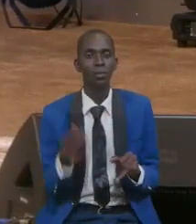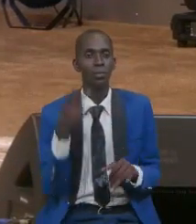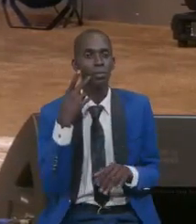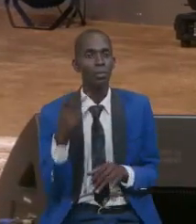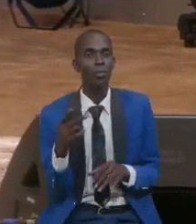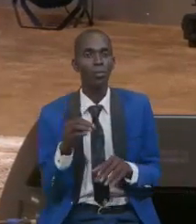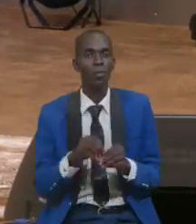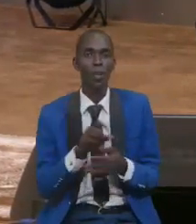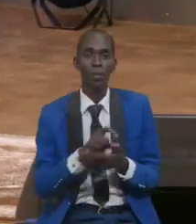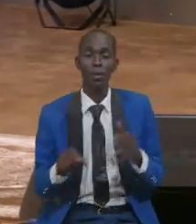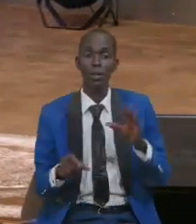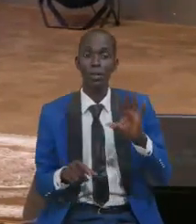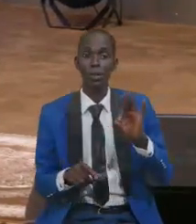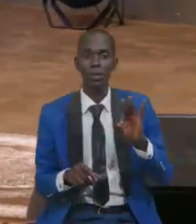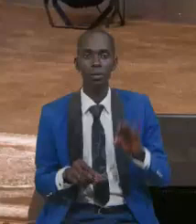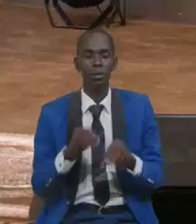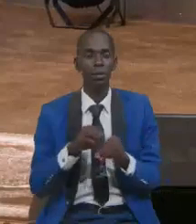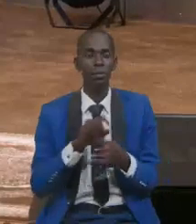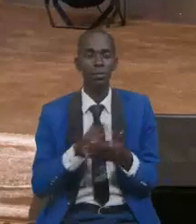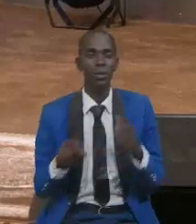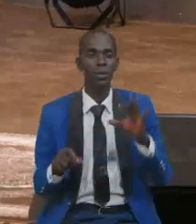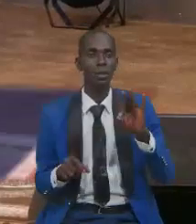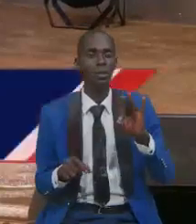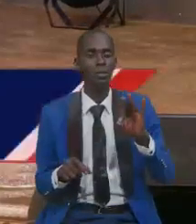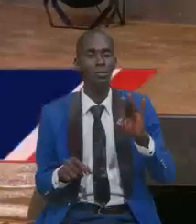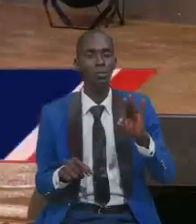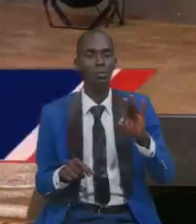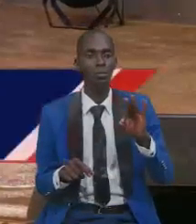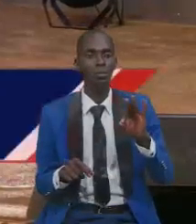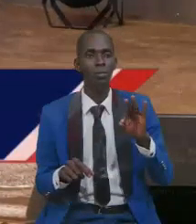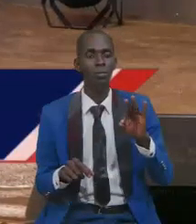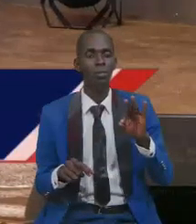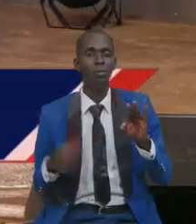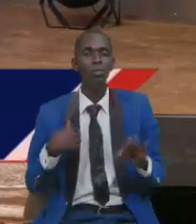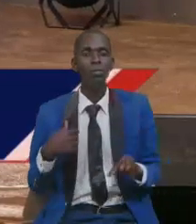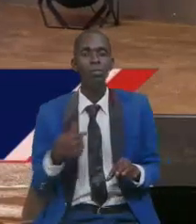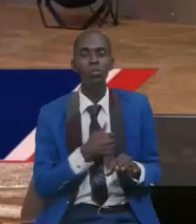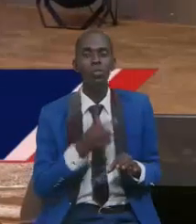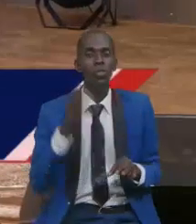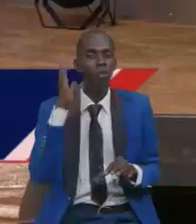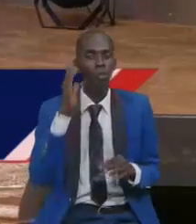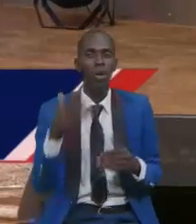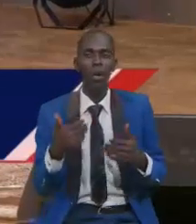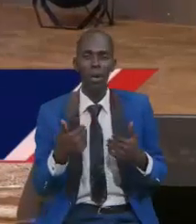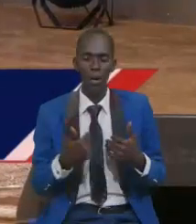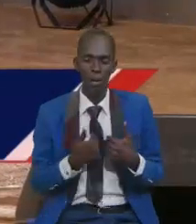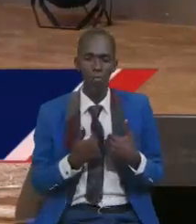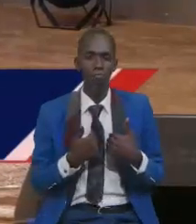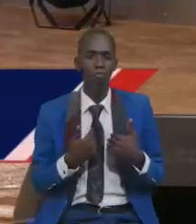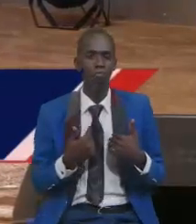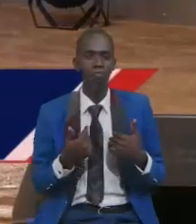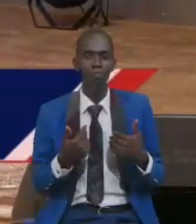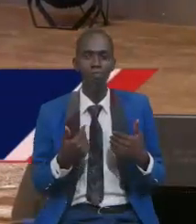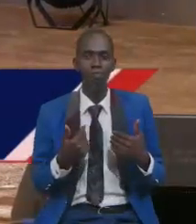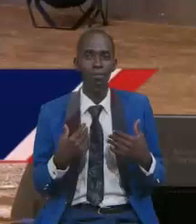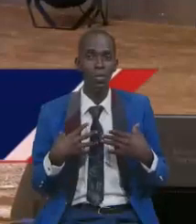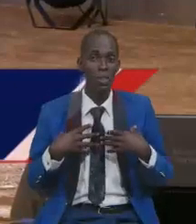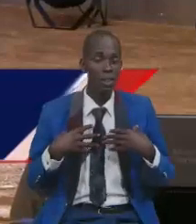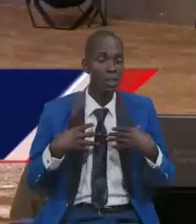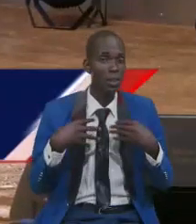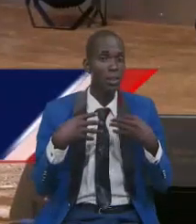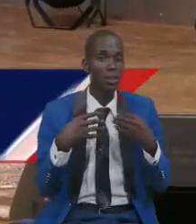verse 9. In verse 9 it says, we would have healed Babylon, would